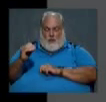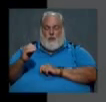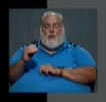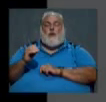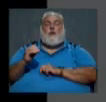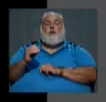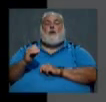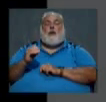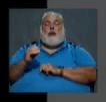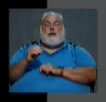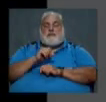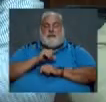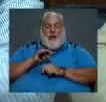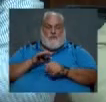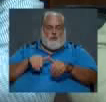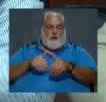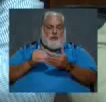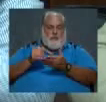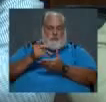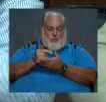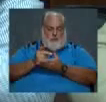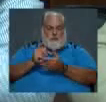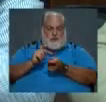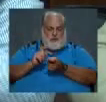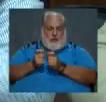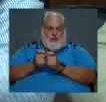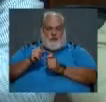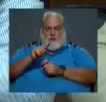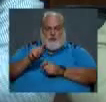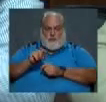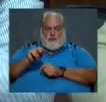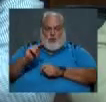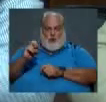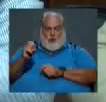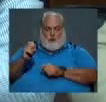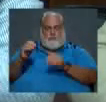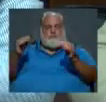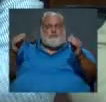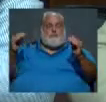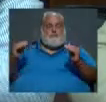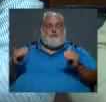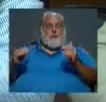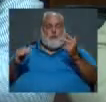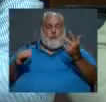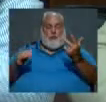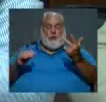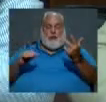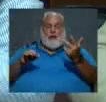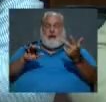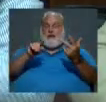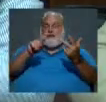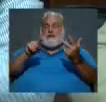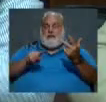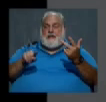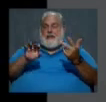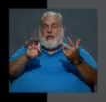of the requested C4 zoning. Item number 3, file